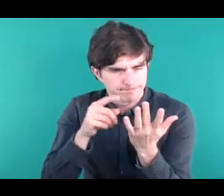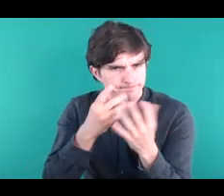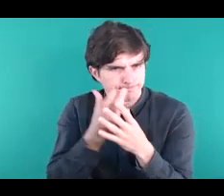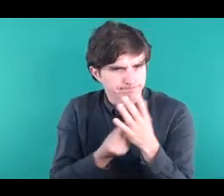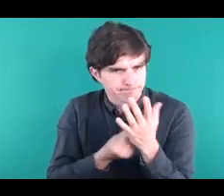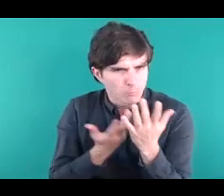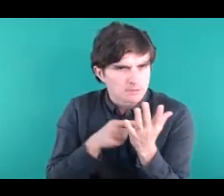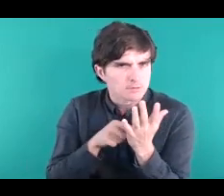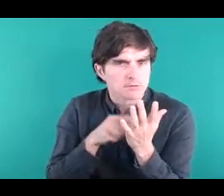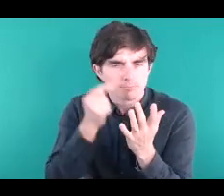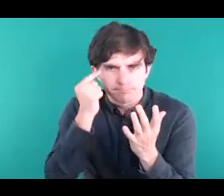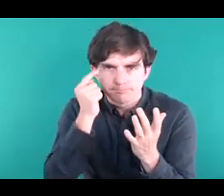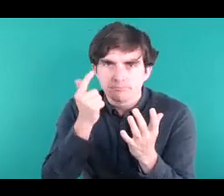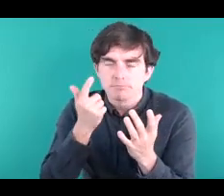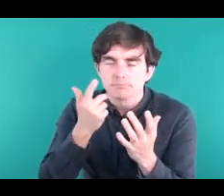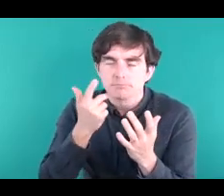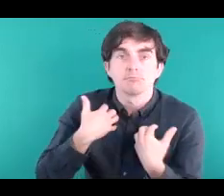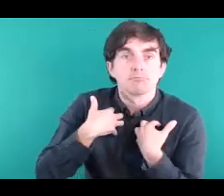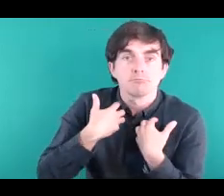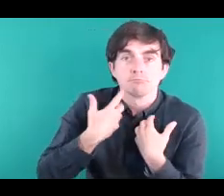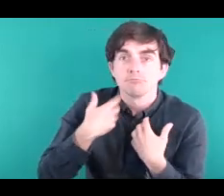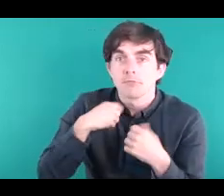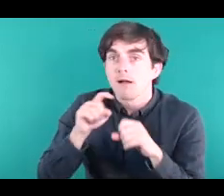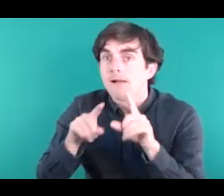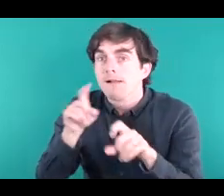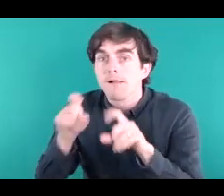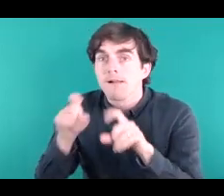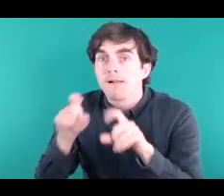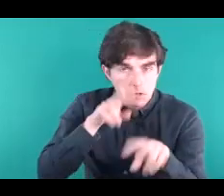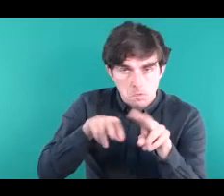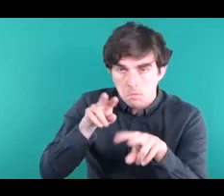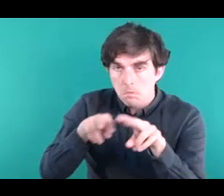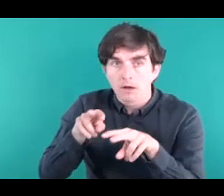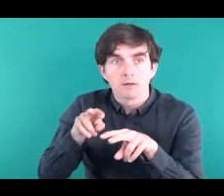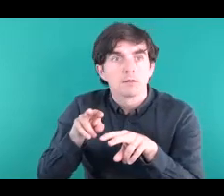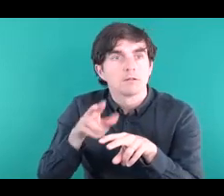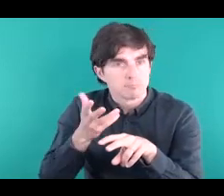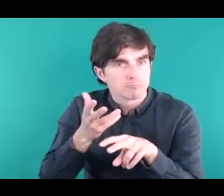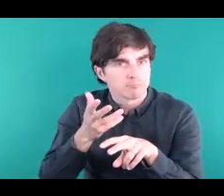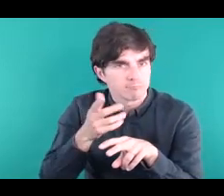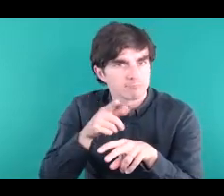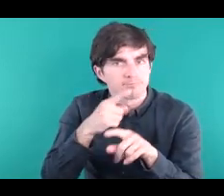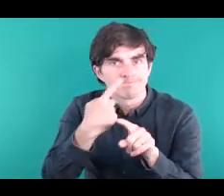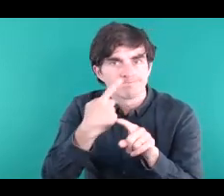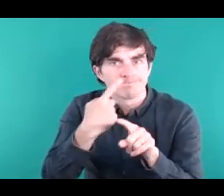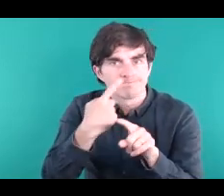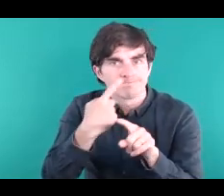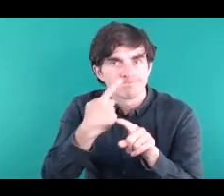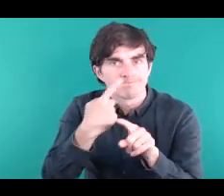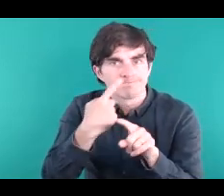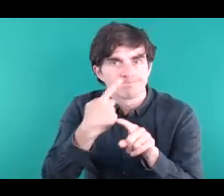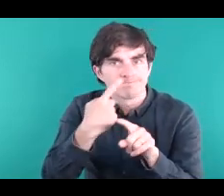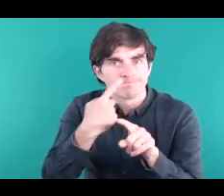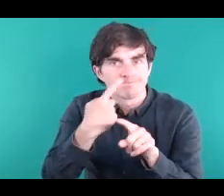issue and see how they could address the situation based on their